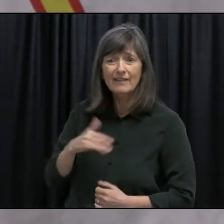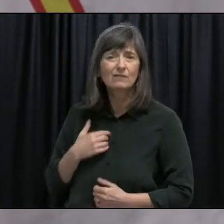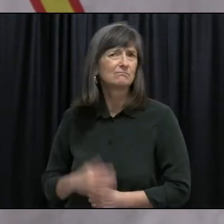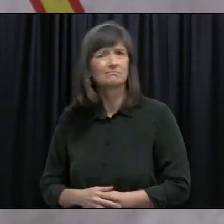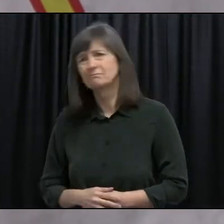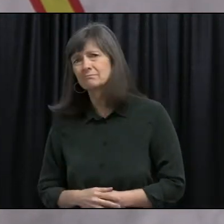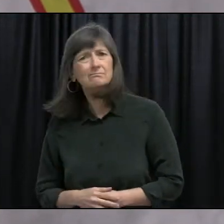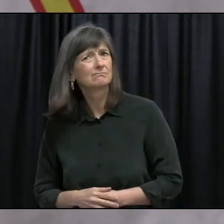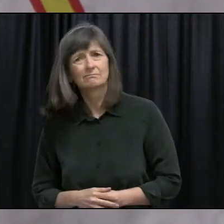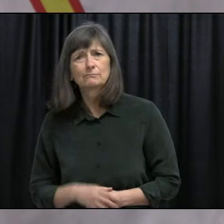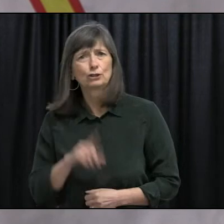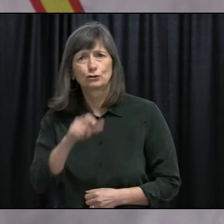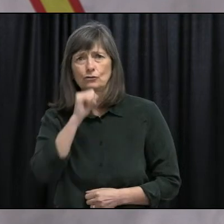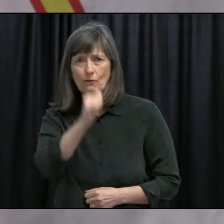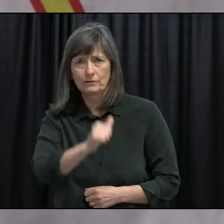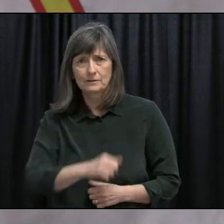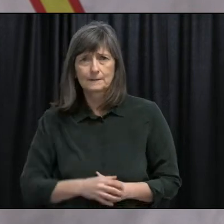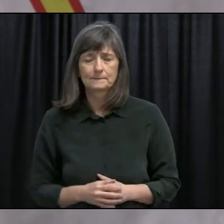point.